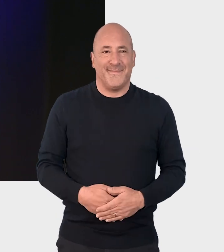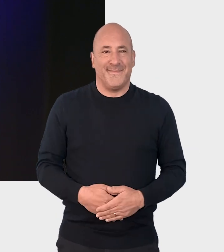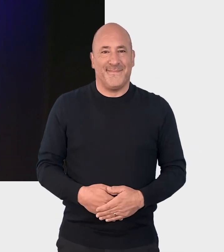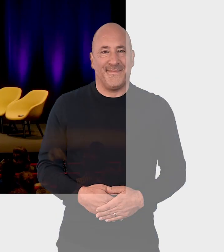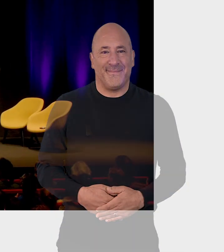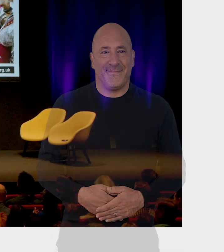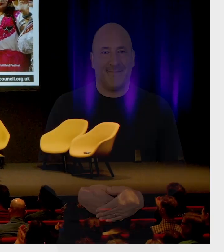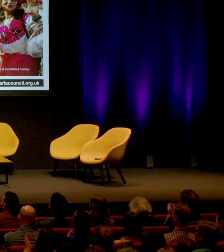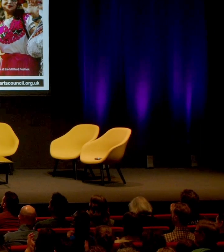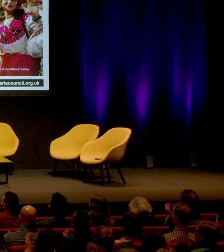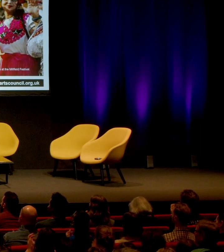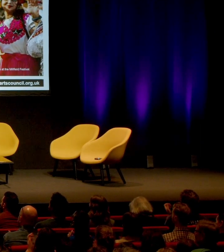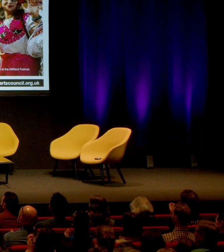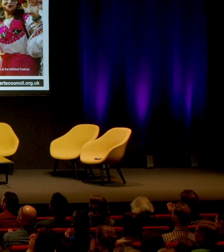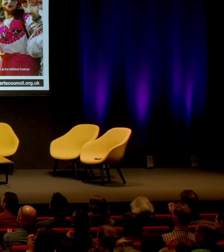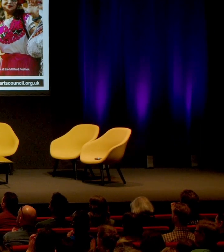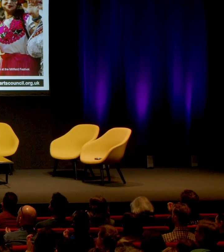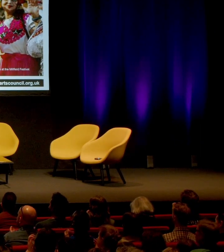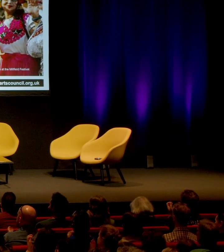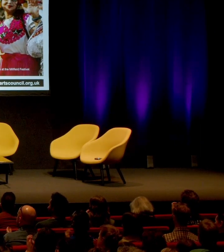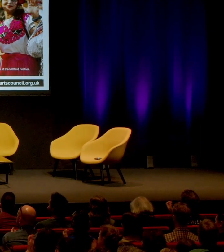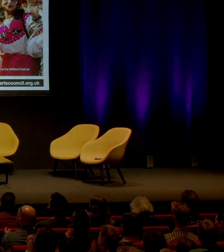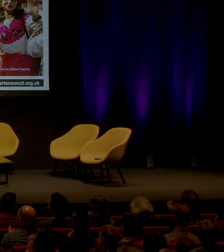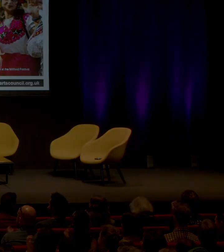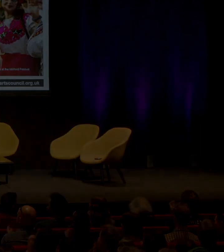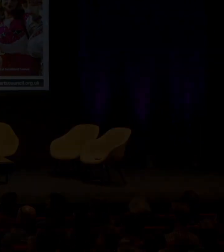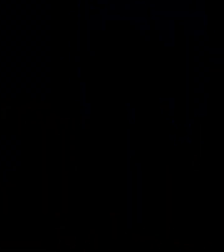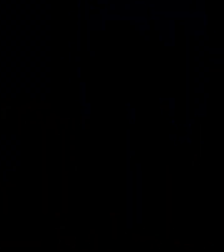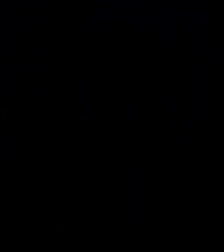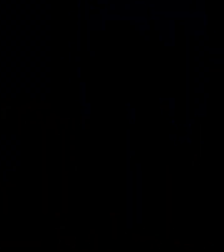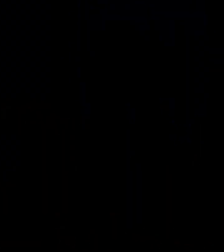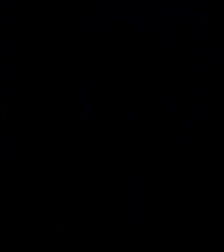Have a happy day.